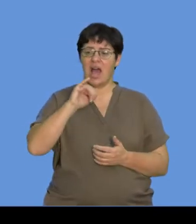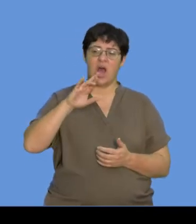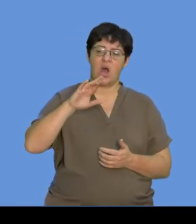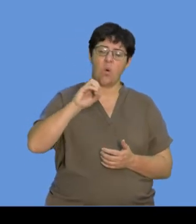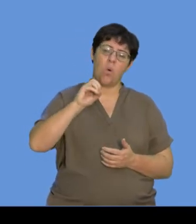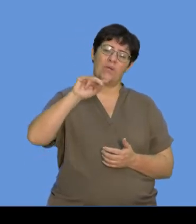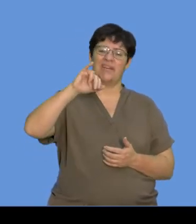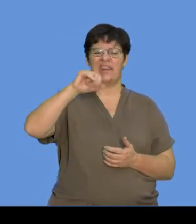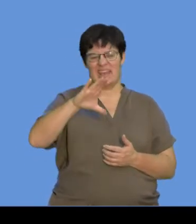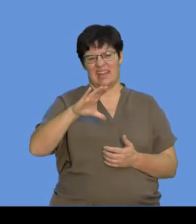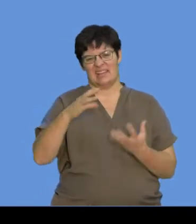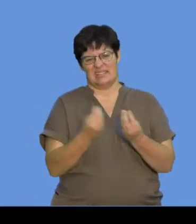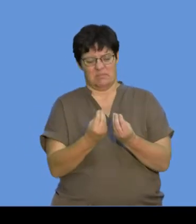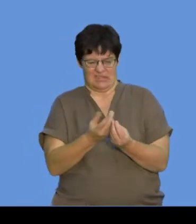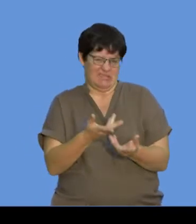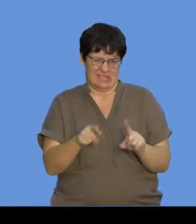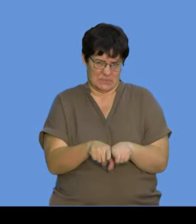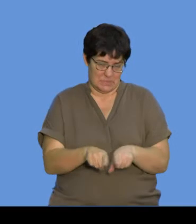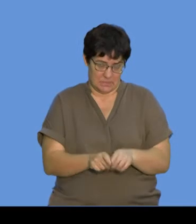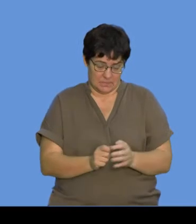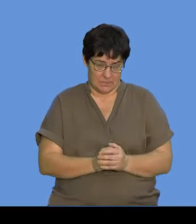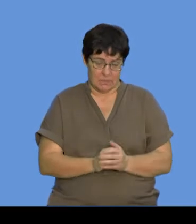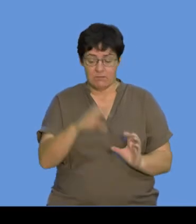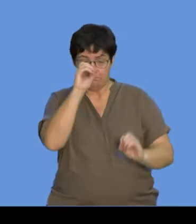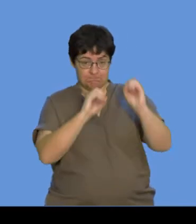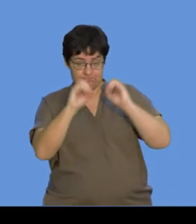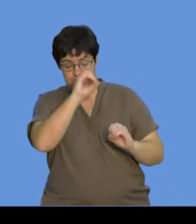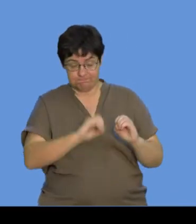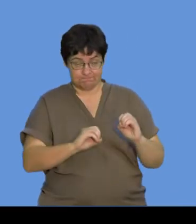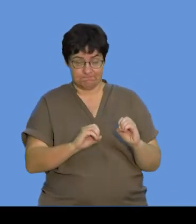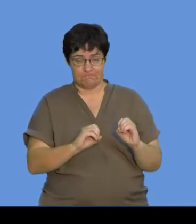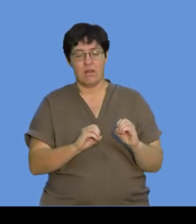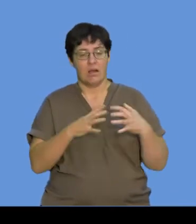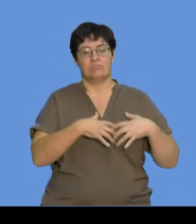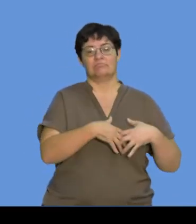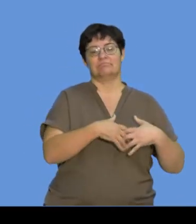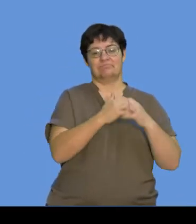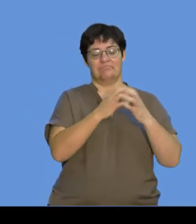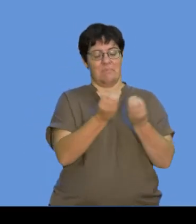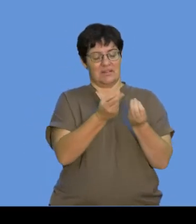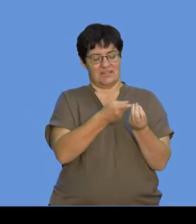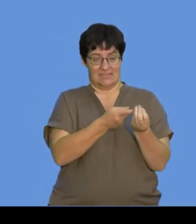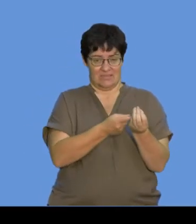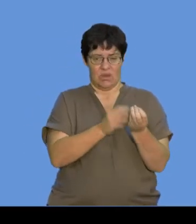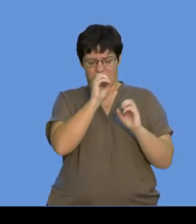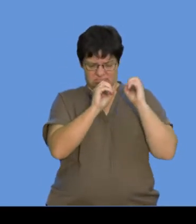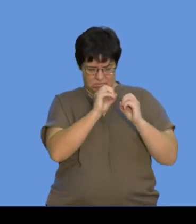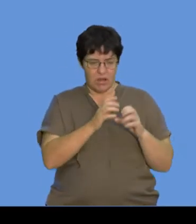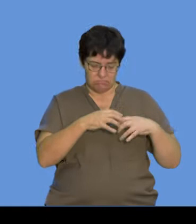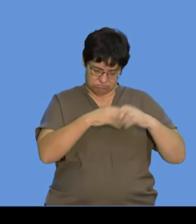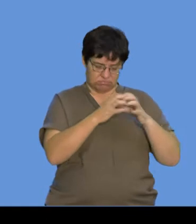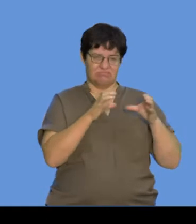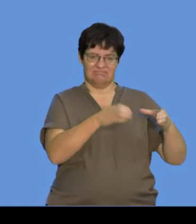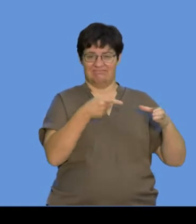substances. Right. So these are the particles that actually make up matter, okay, as we know it.